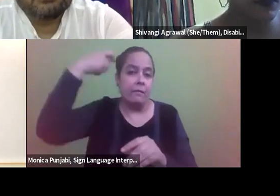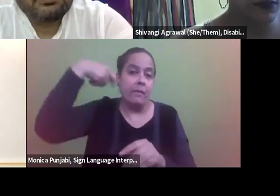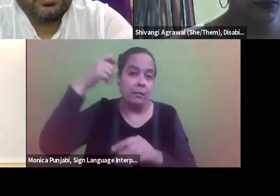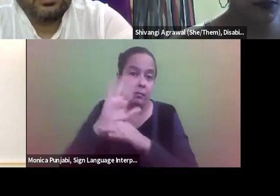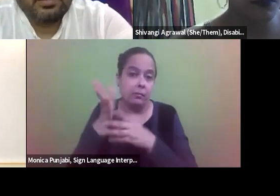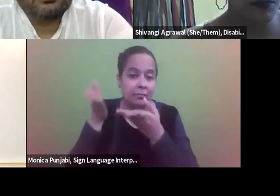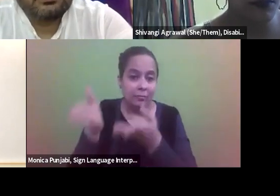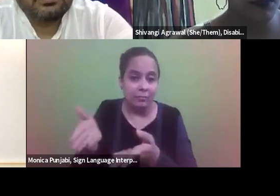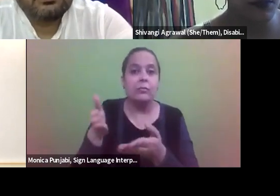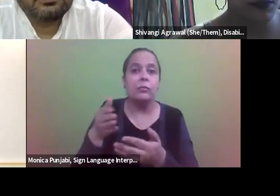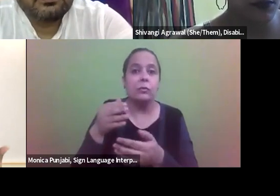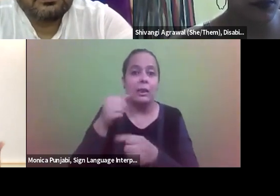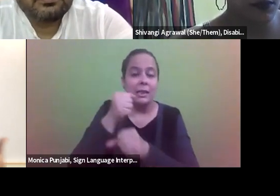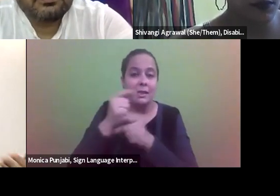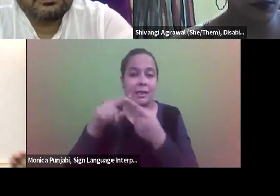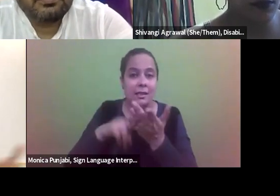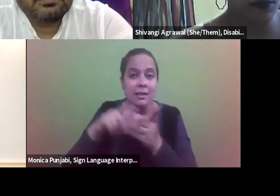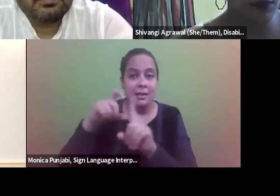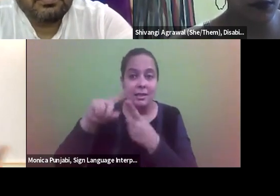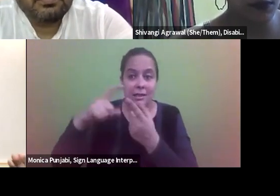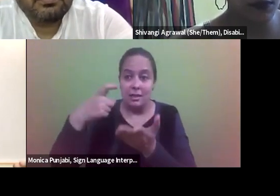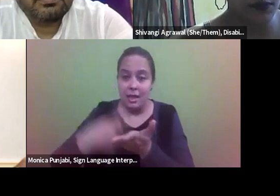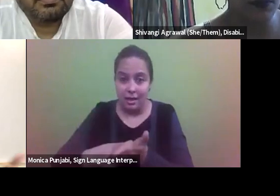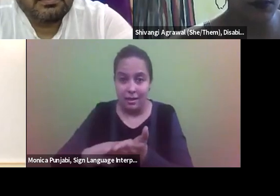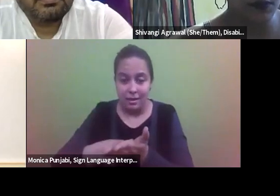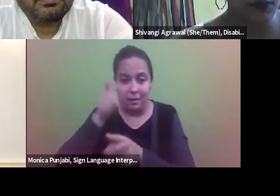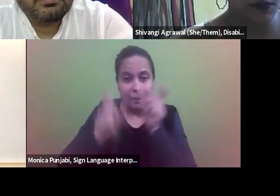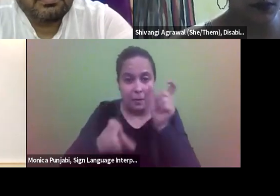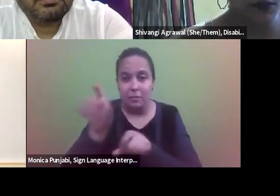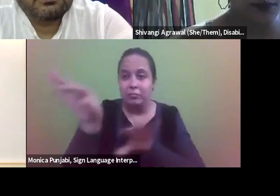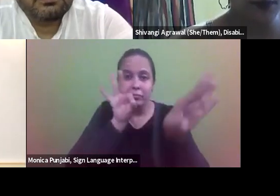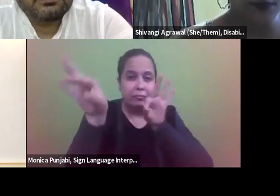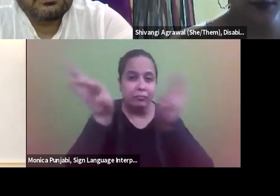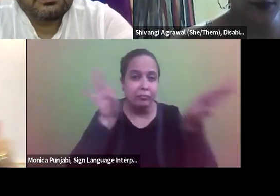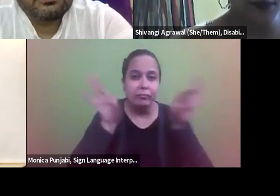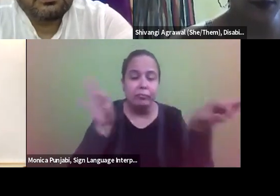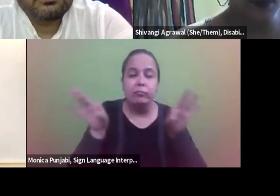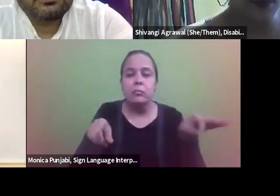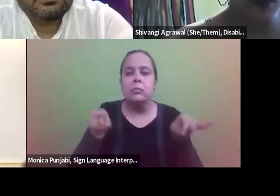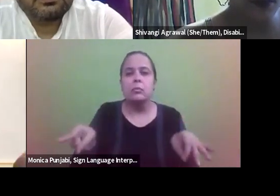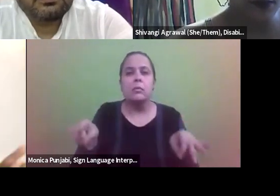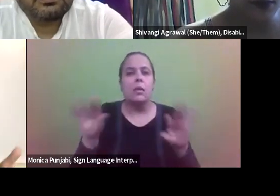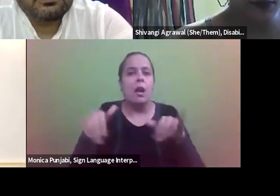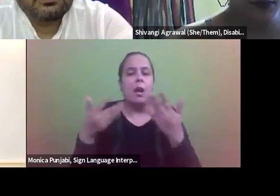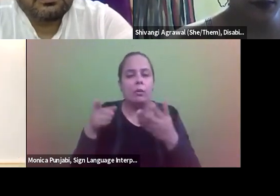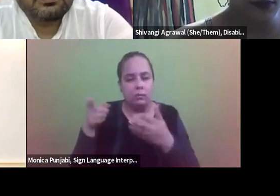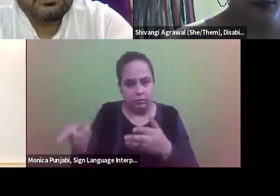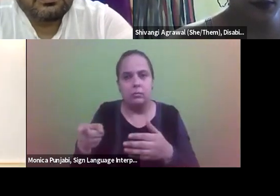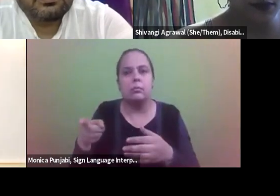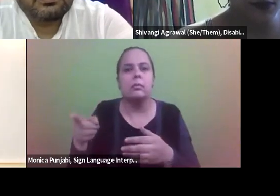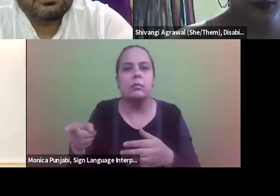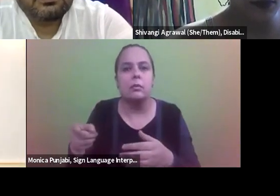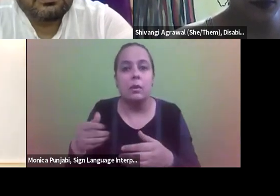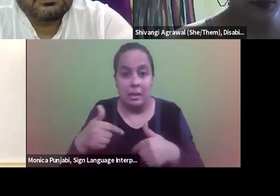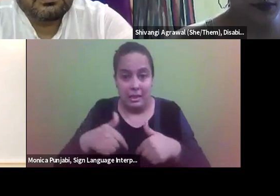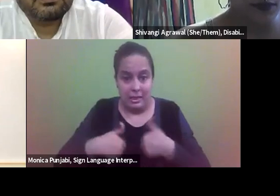themselves, and they say, my pronouns are they them, and I identify as non-binary. 2 years back, I did not identify as